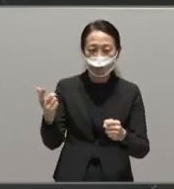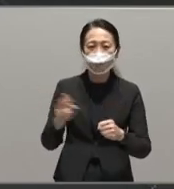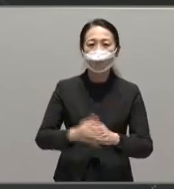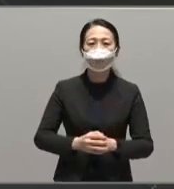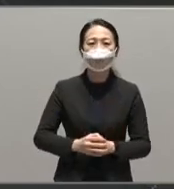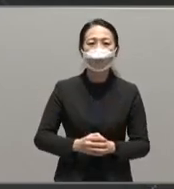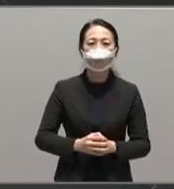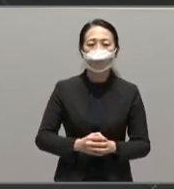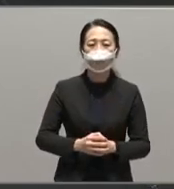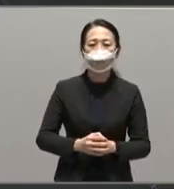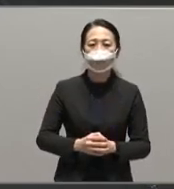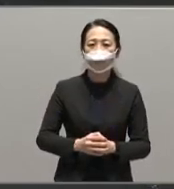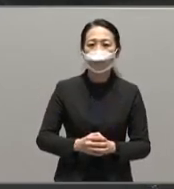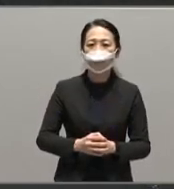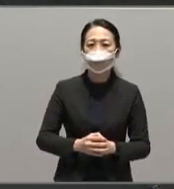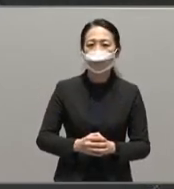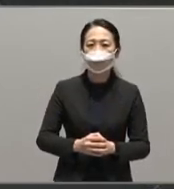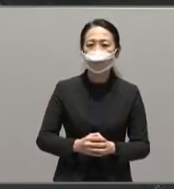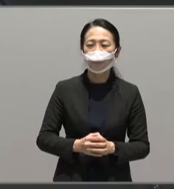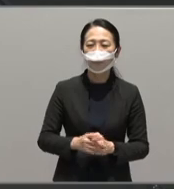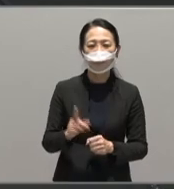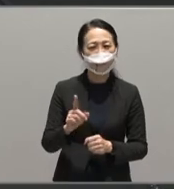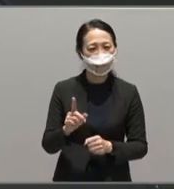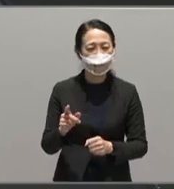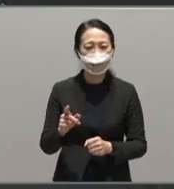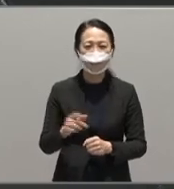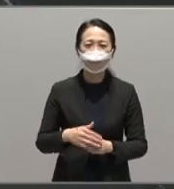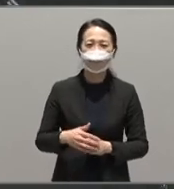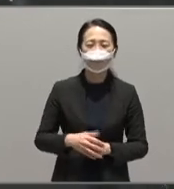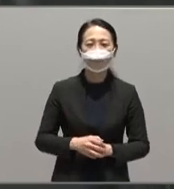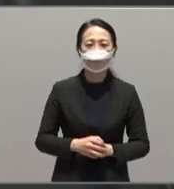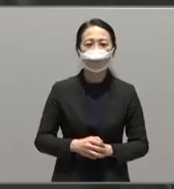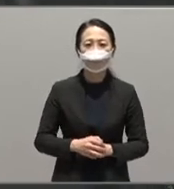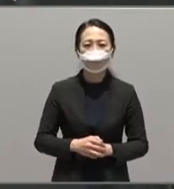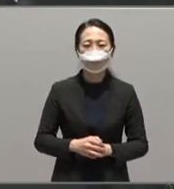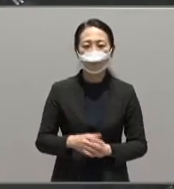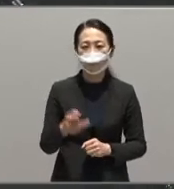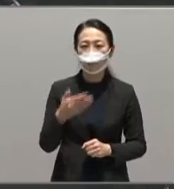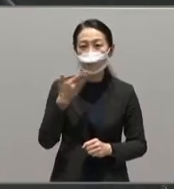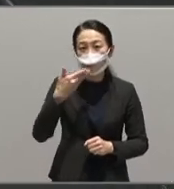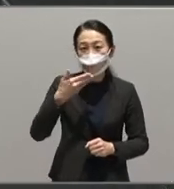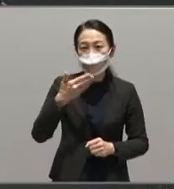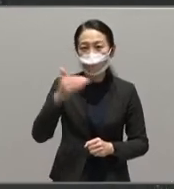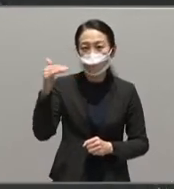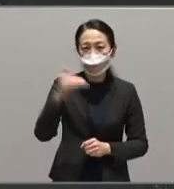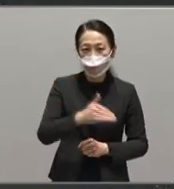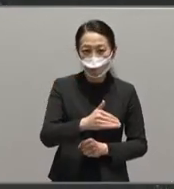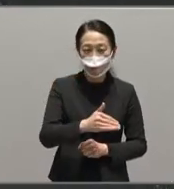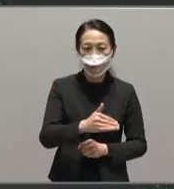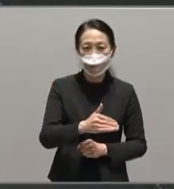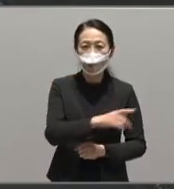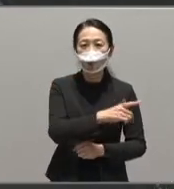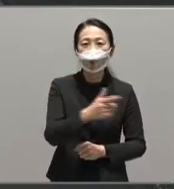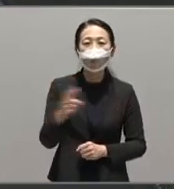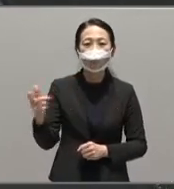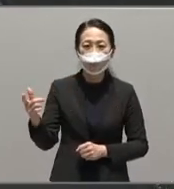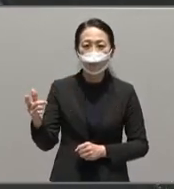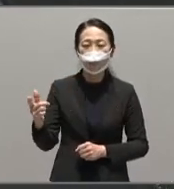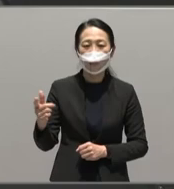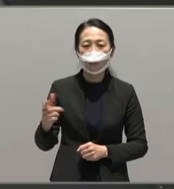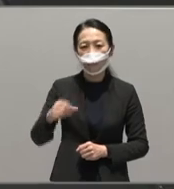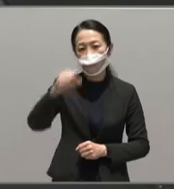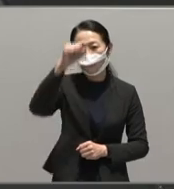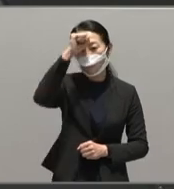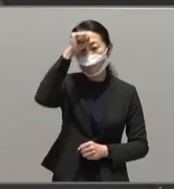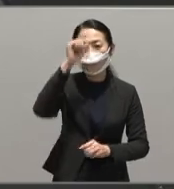sleep disturbance, diet-related disorders. I don't remember the word right now. Oh, loss of appetite is also